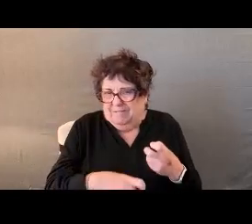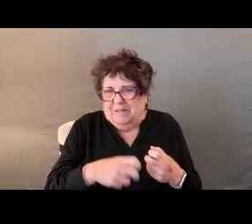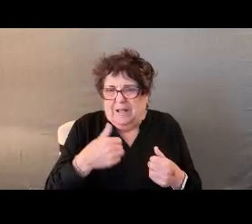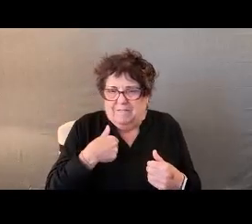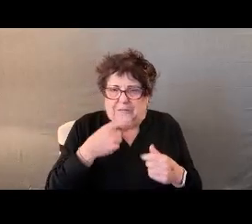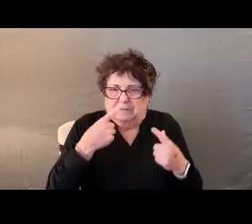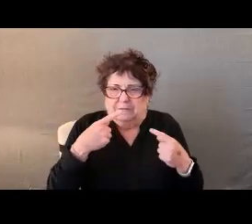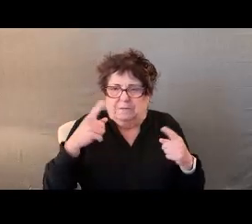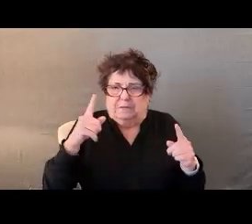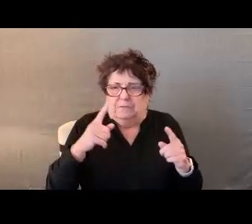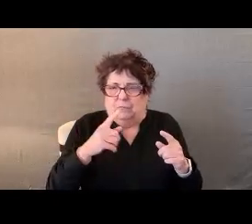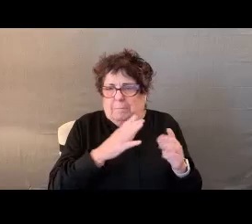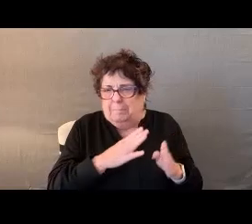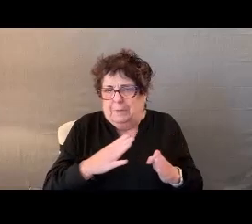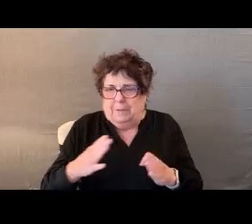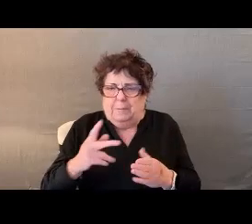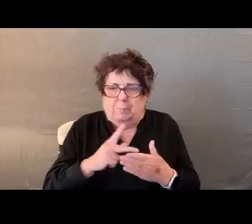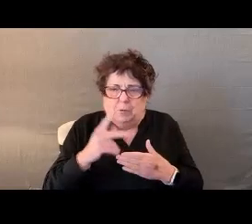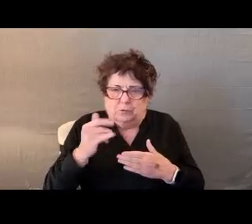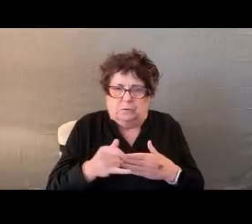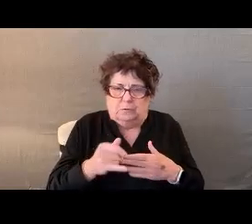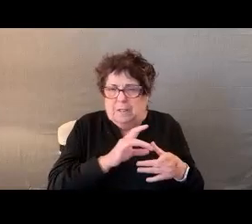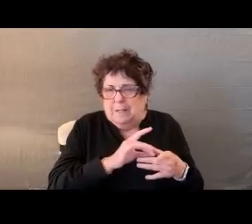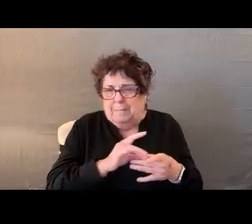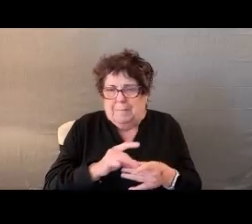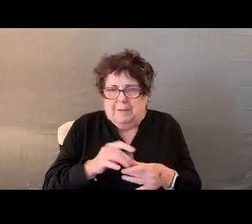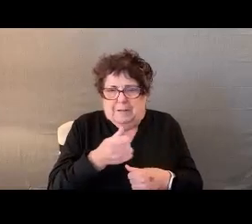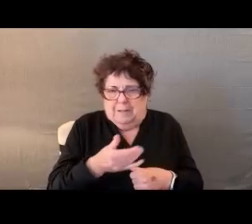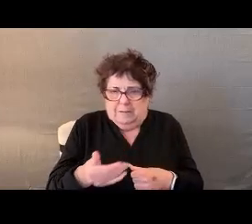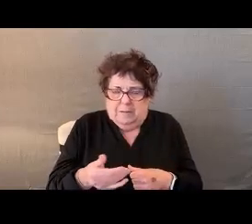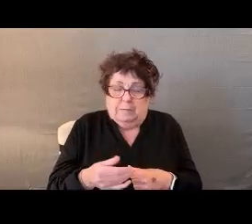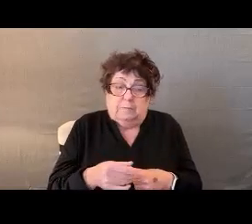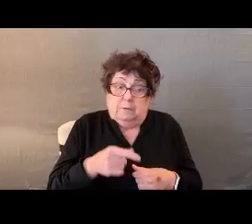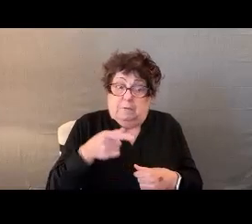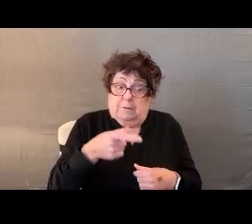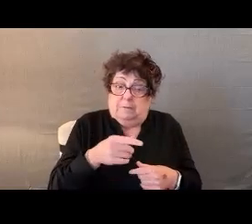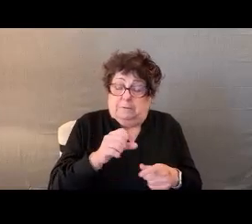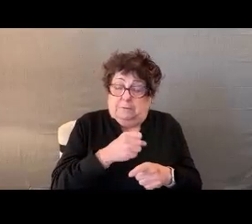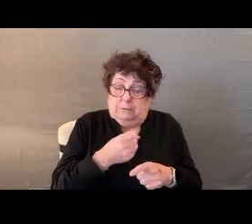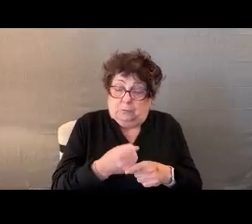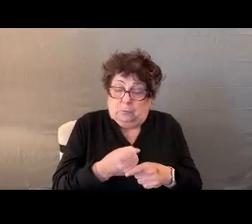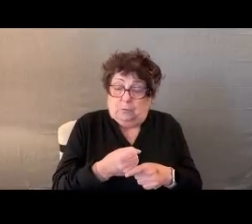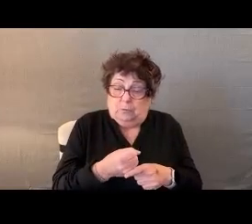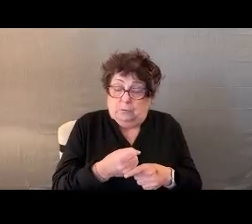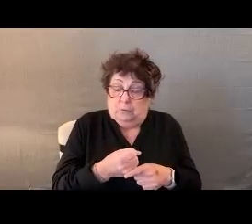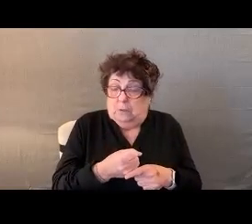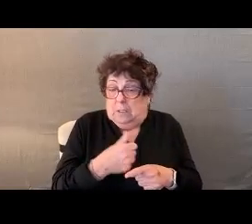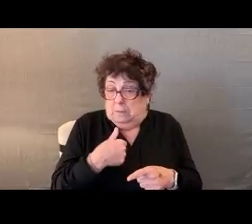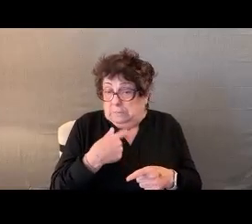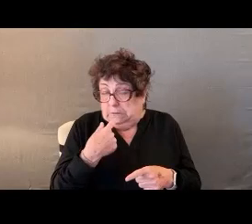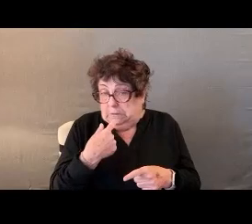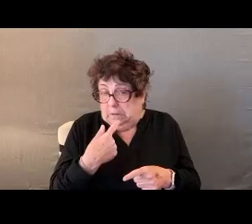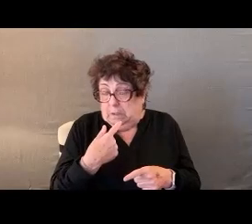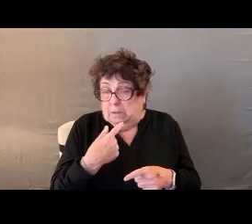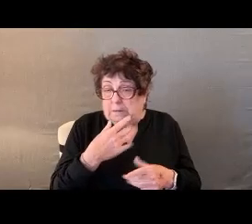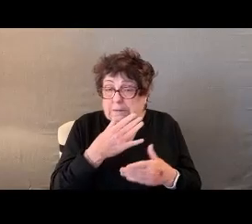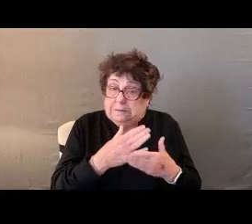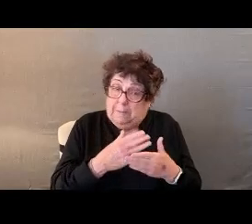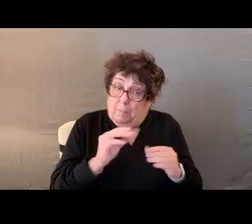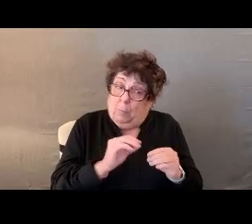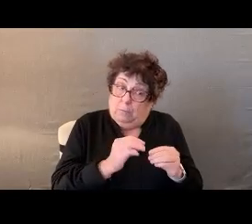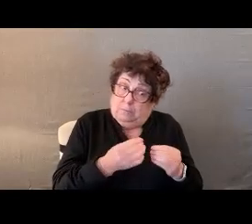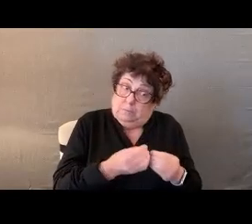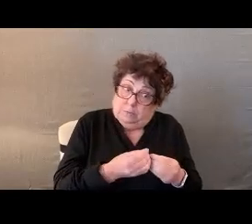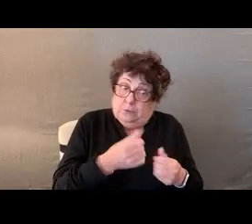about anything. And so in this case, maybe to put it bluntly, I would say that some organizations are trying to do the minimum possible to check